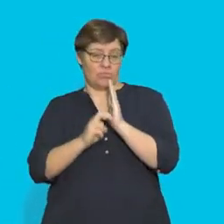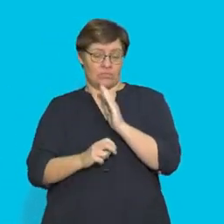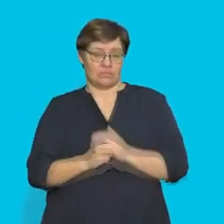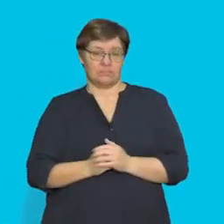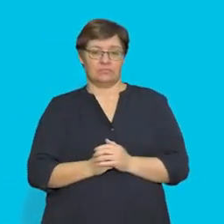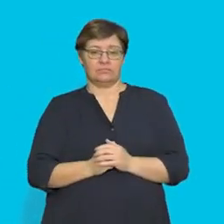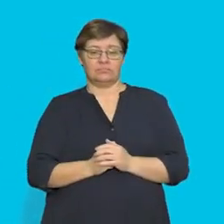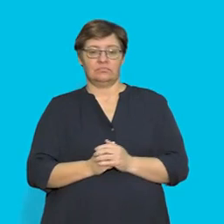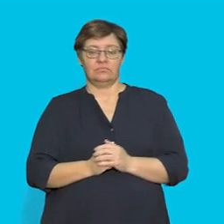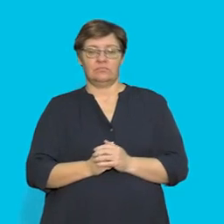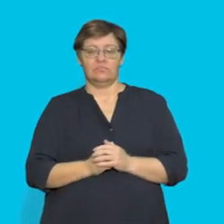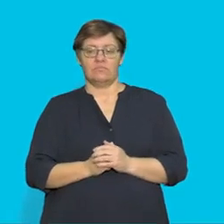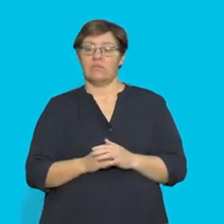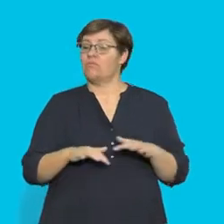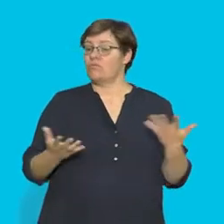the sine rule.